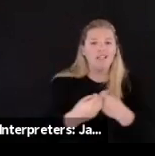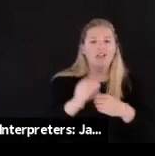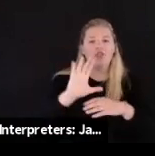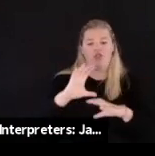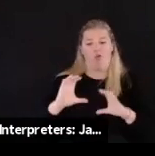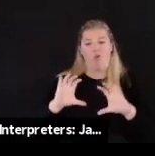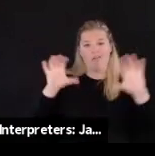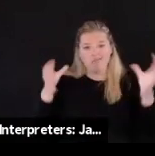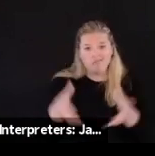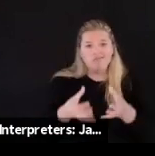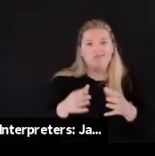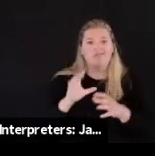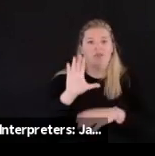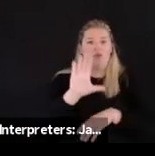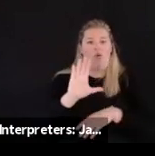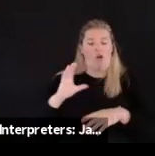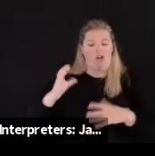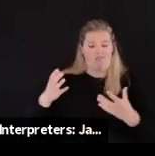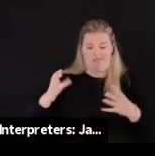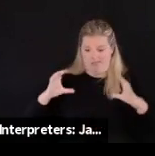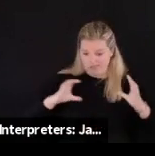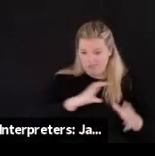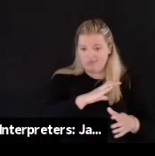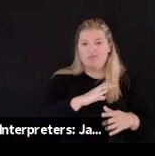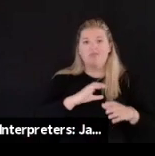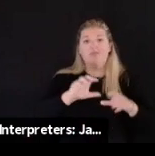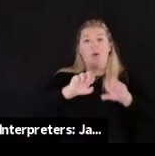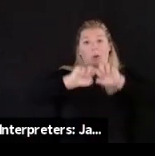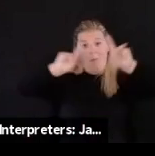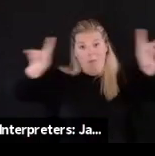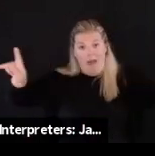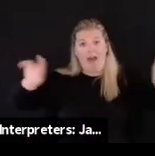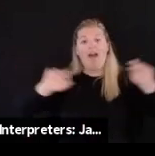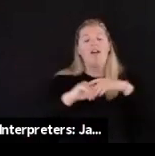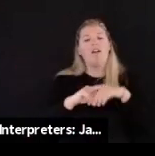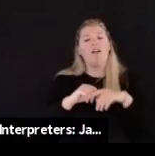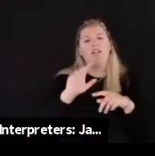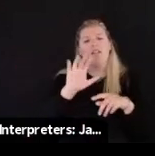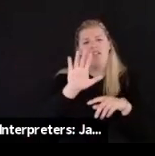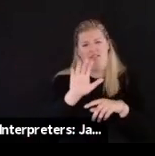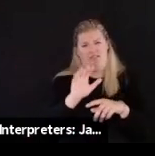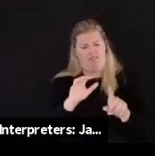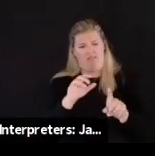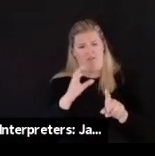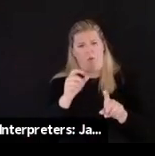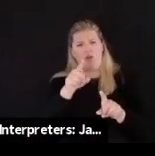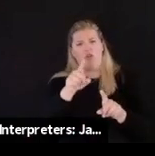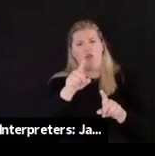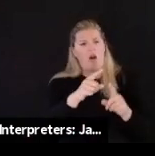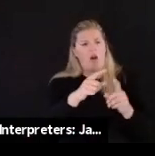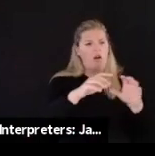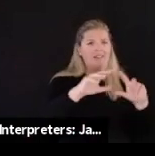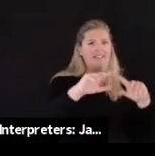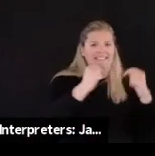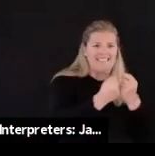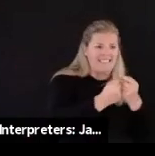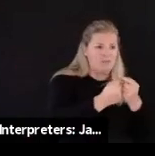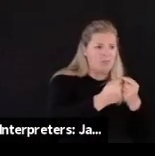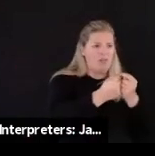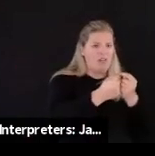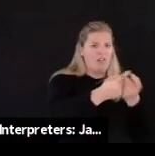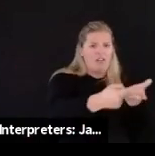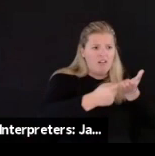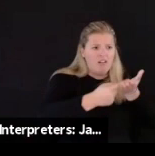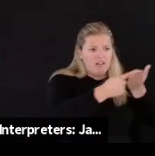your organizations, I really would invite you all to think through with your teams, especially your prevention